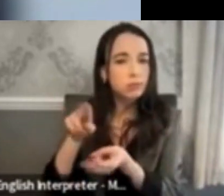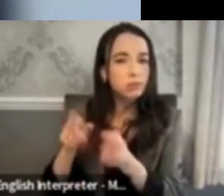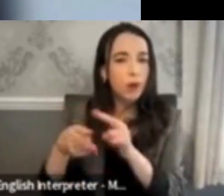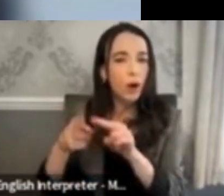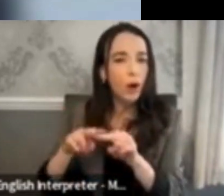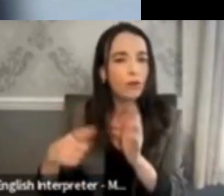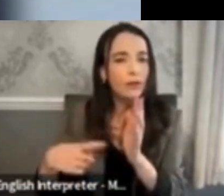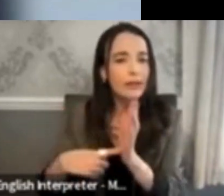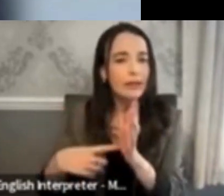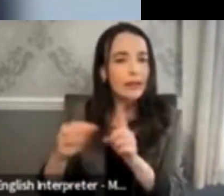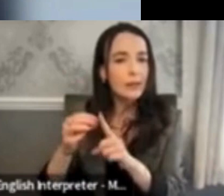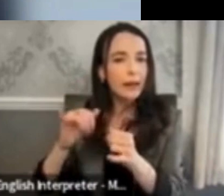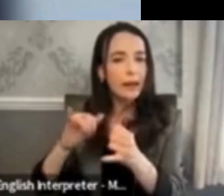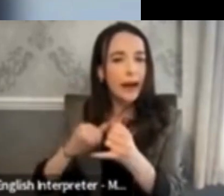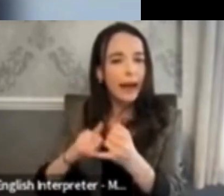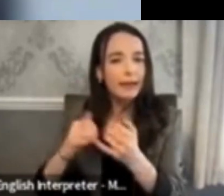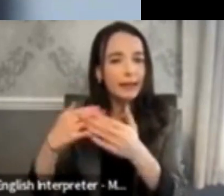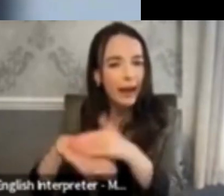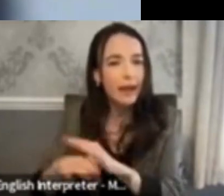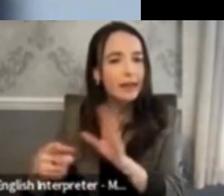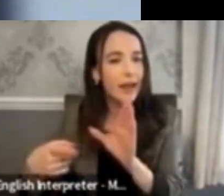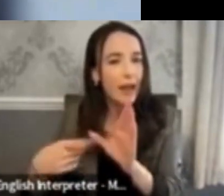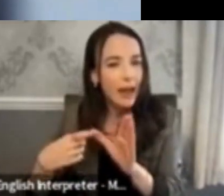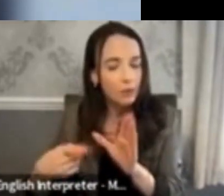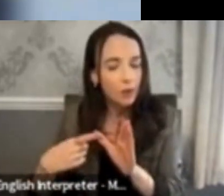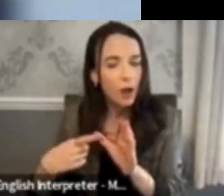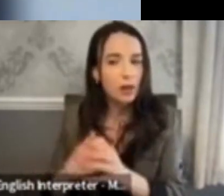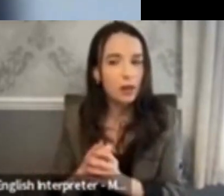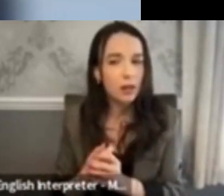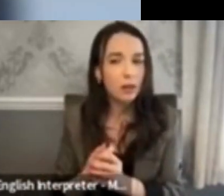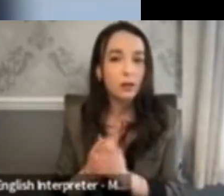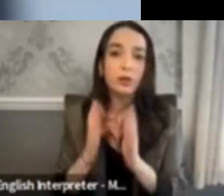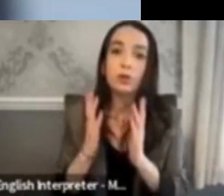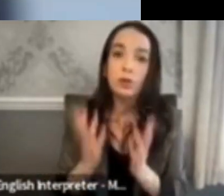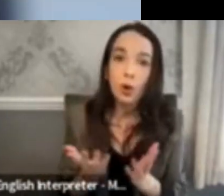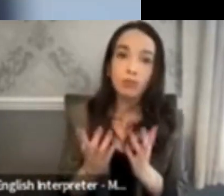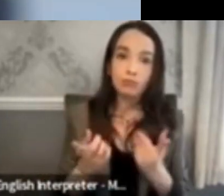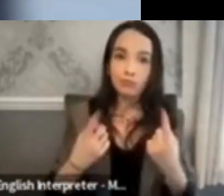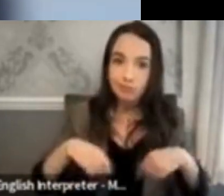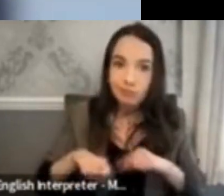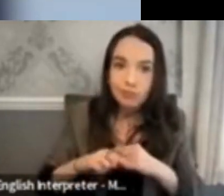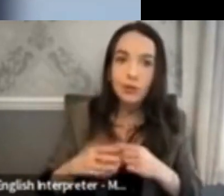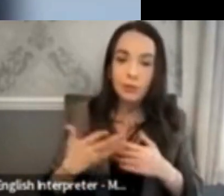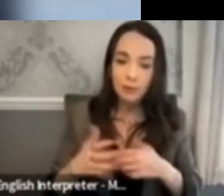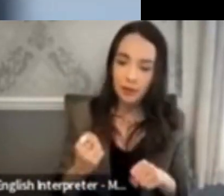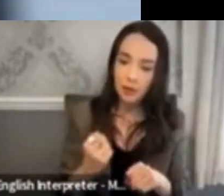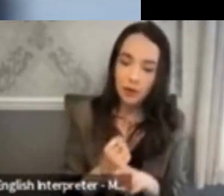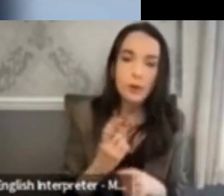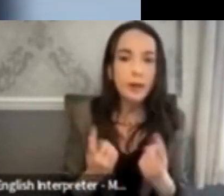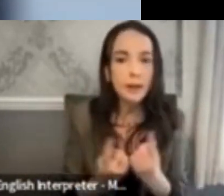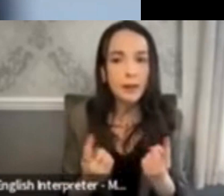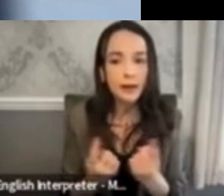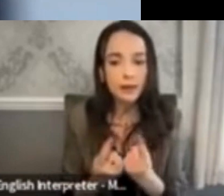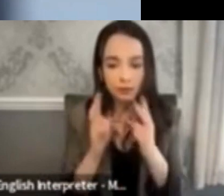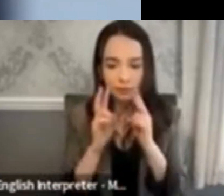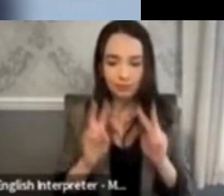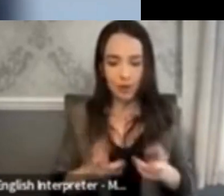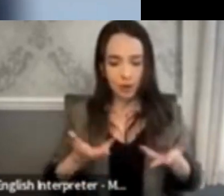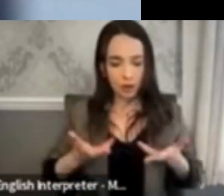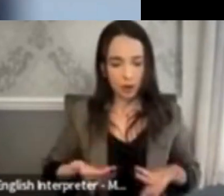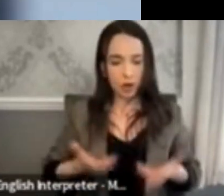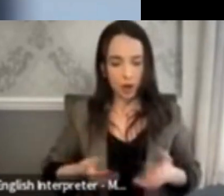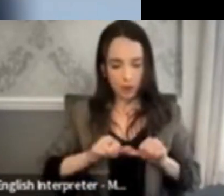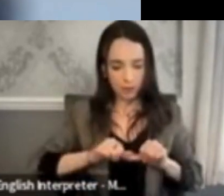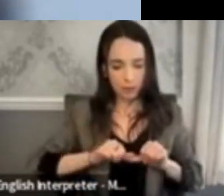So we have taken steps for the current programme to increase the existing grant from April